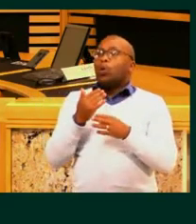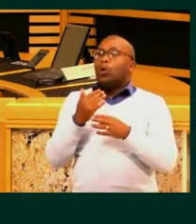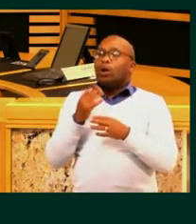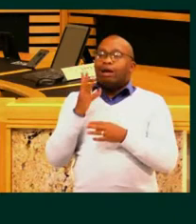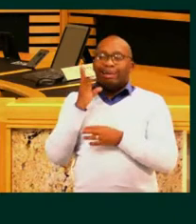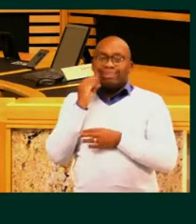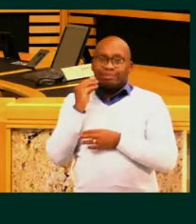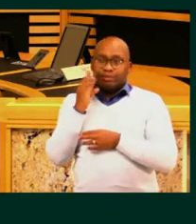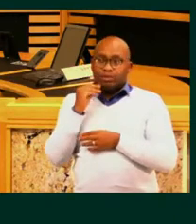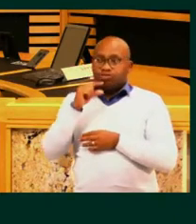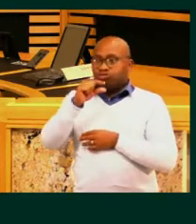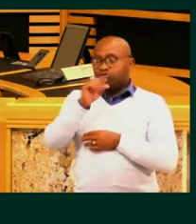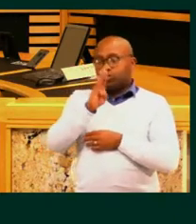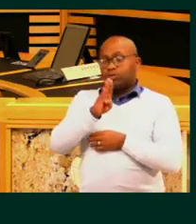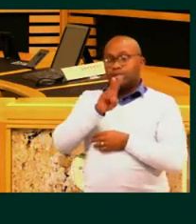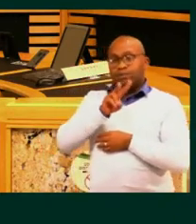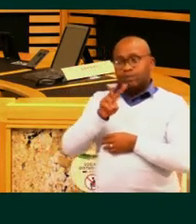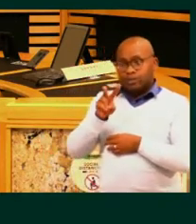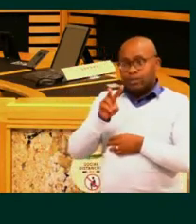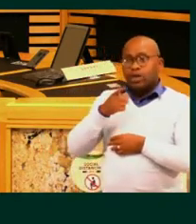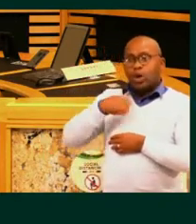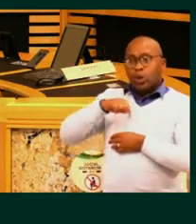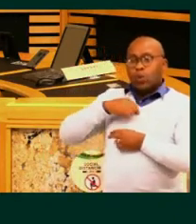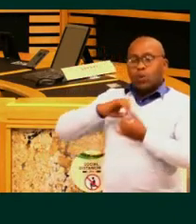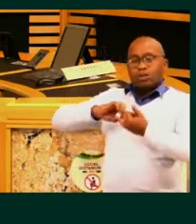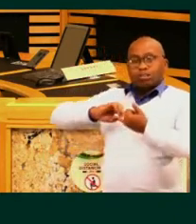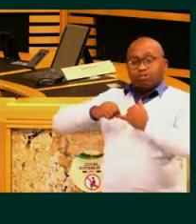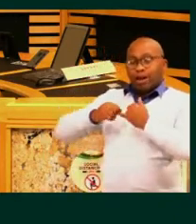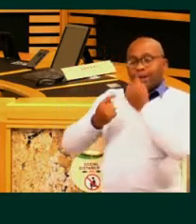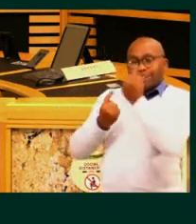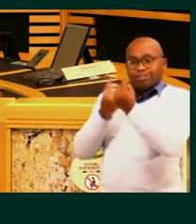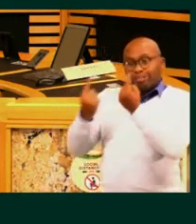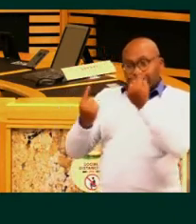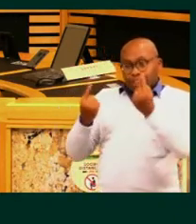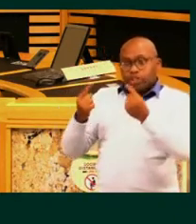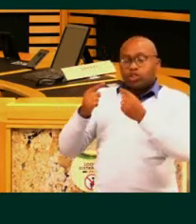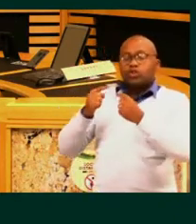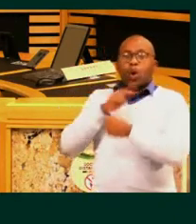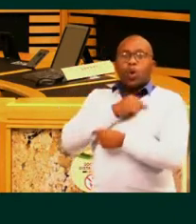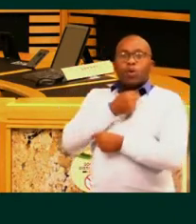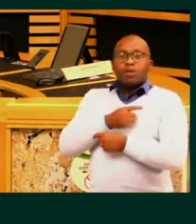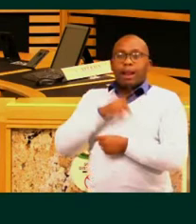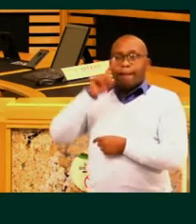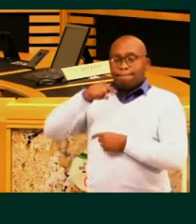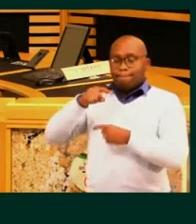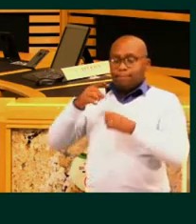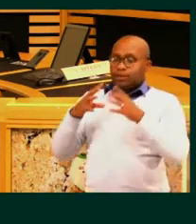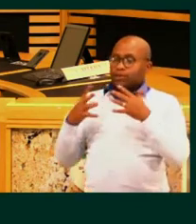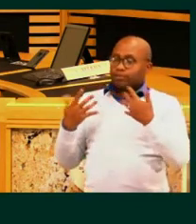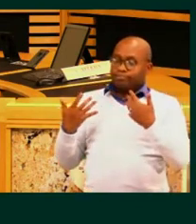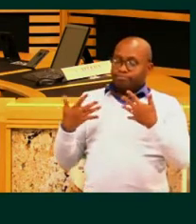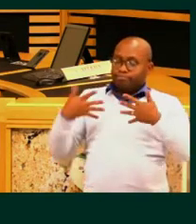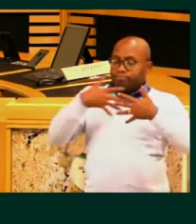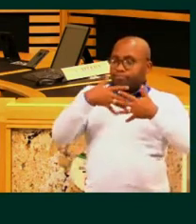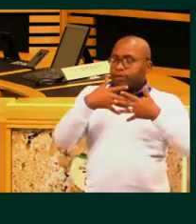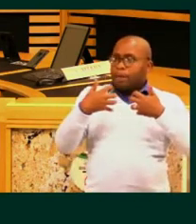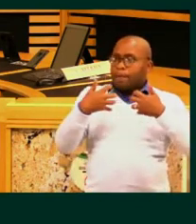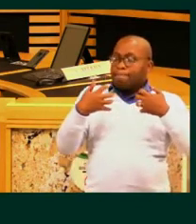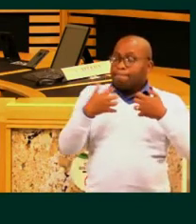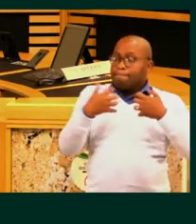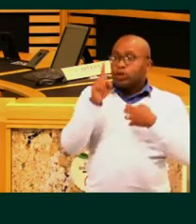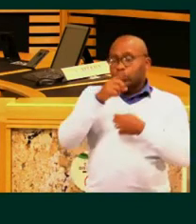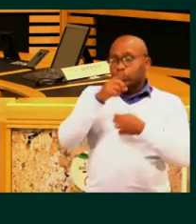assistance upgrading our hospitals to meet nhi standards ensures the dedicated facilities for gender based violence